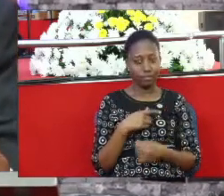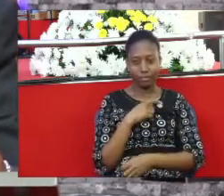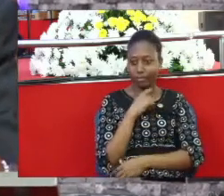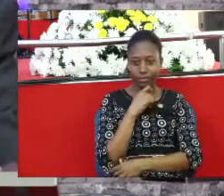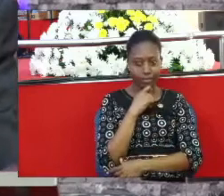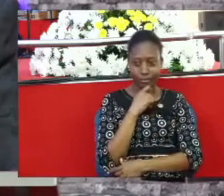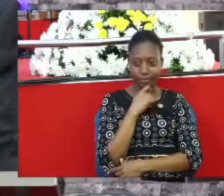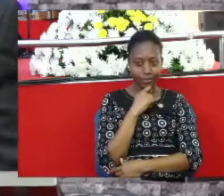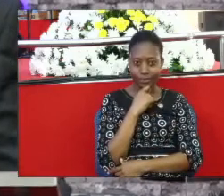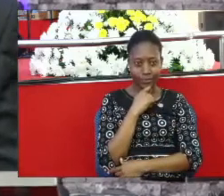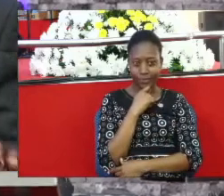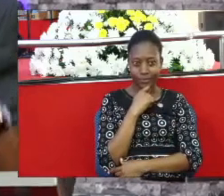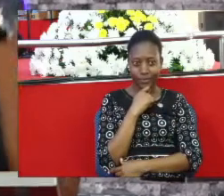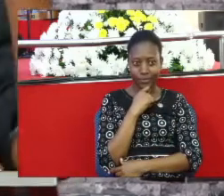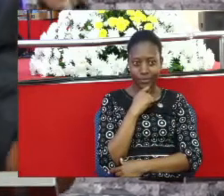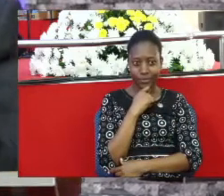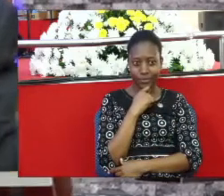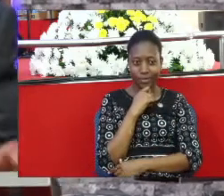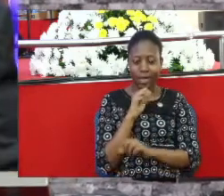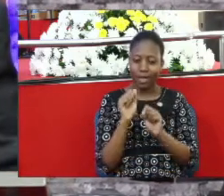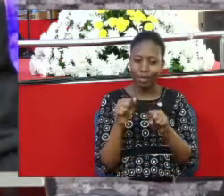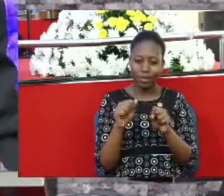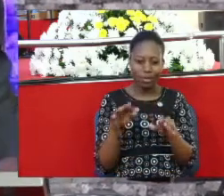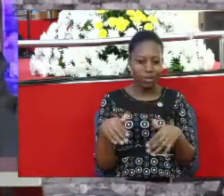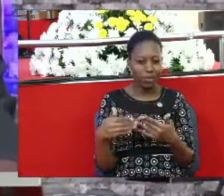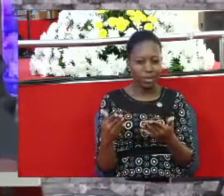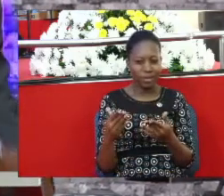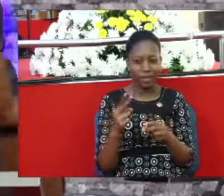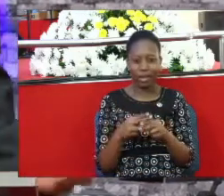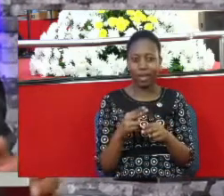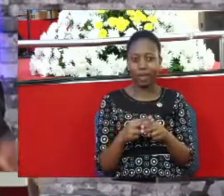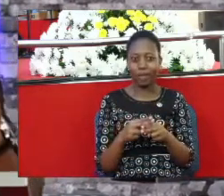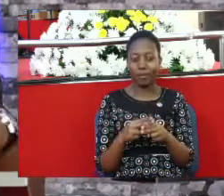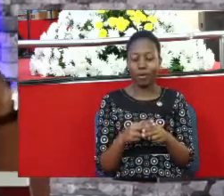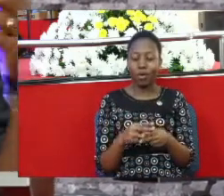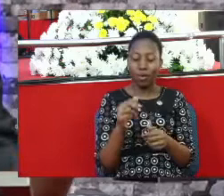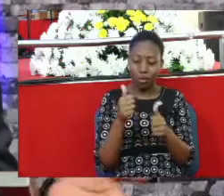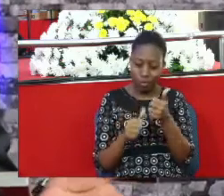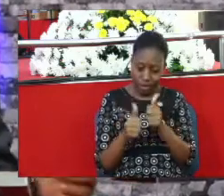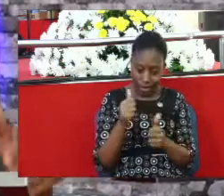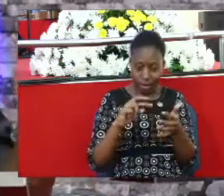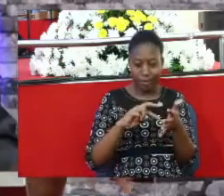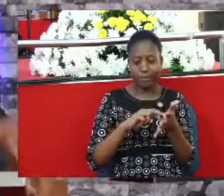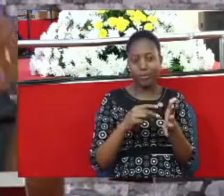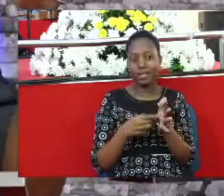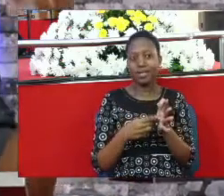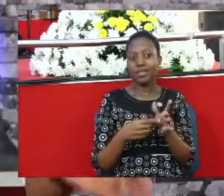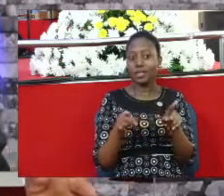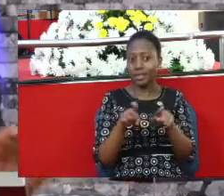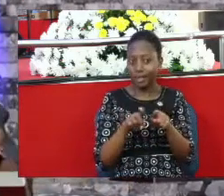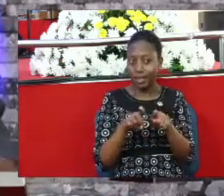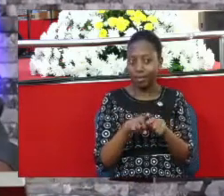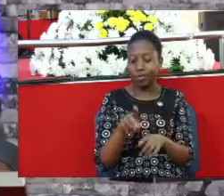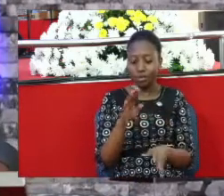Najua kuna jina unaweza itwa mpaka unakuwa yule uliitwa. Alikuwa mlevi na wewe umeitwa jina ya mlevi na unaendelea na